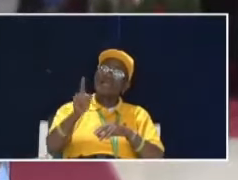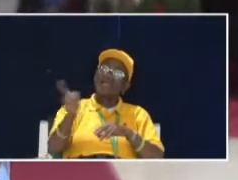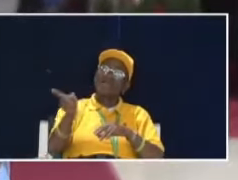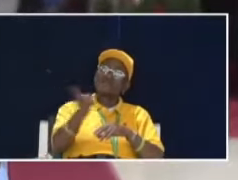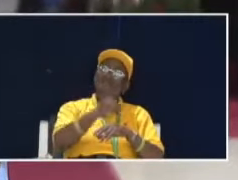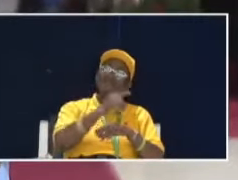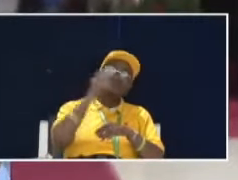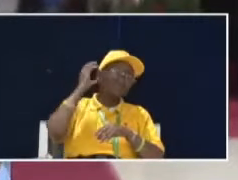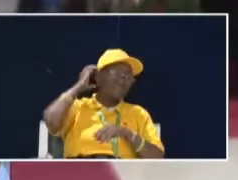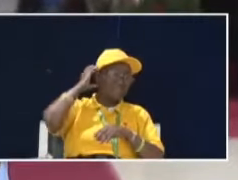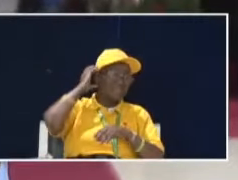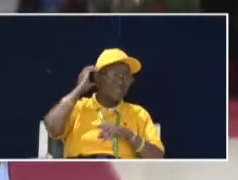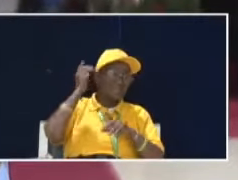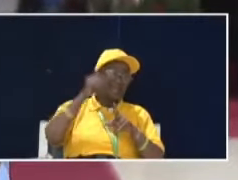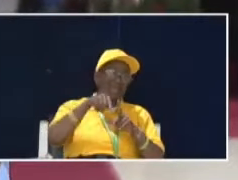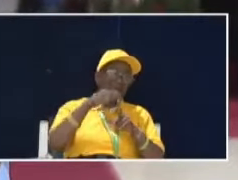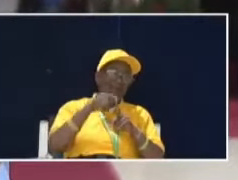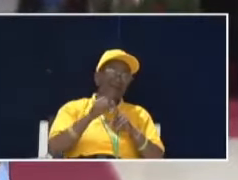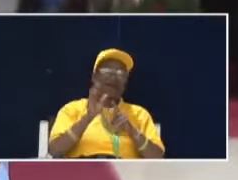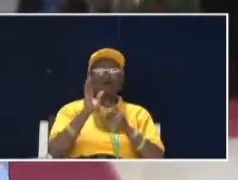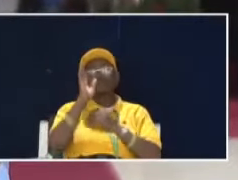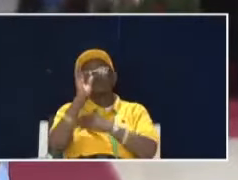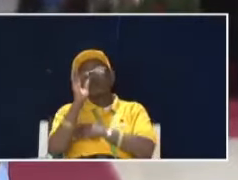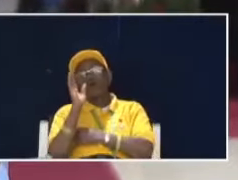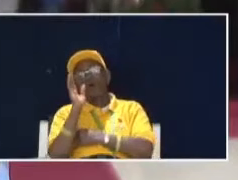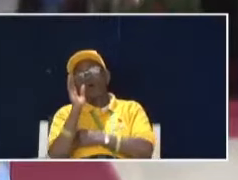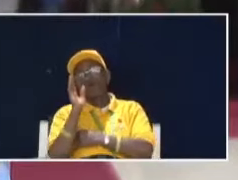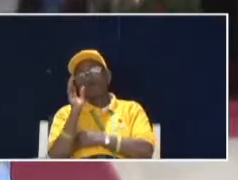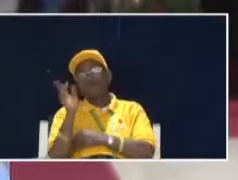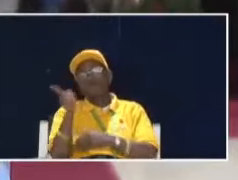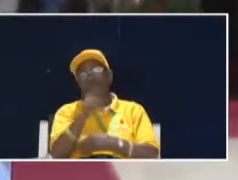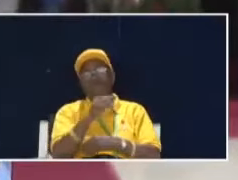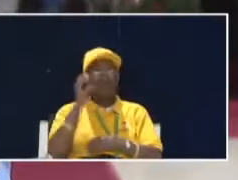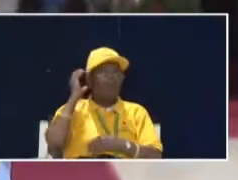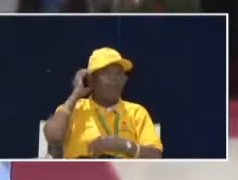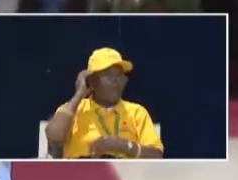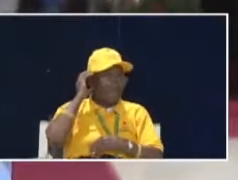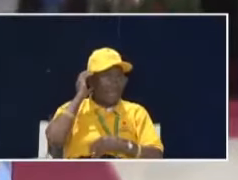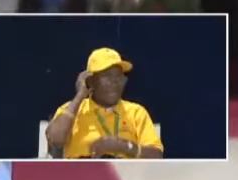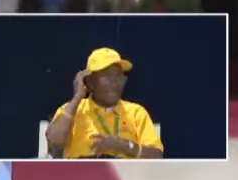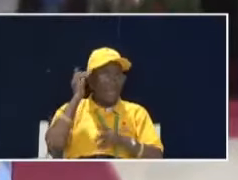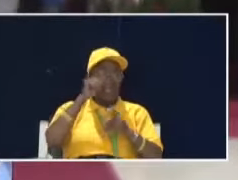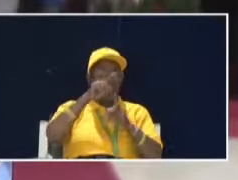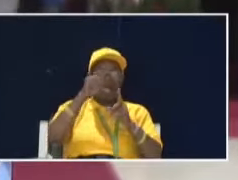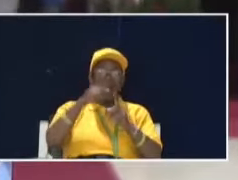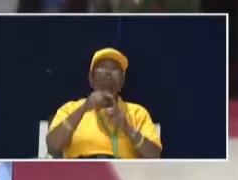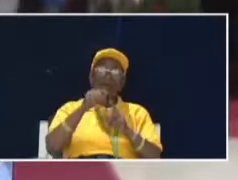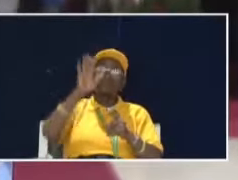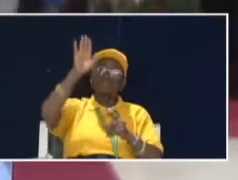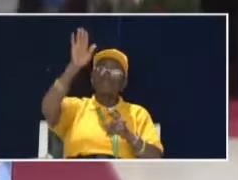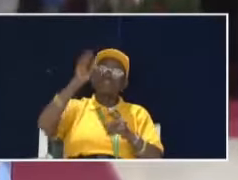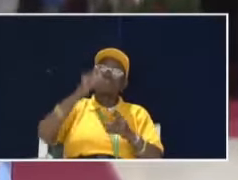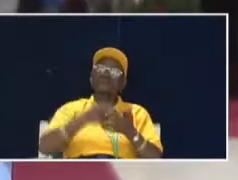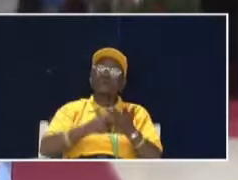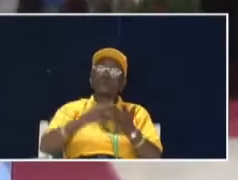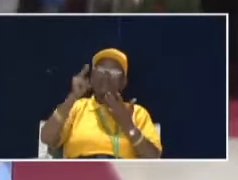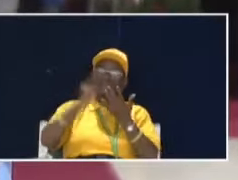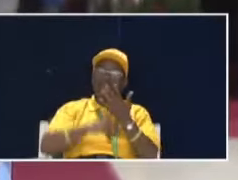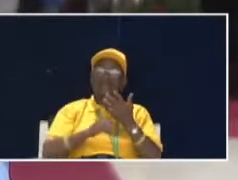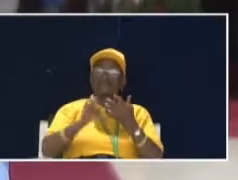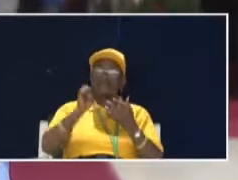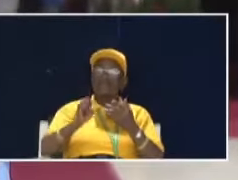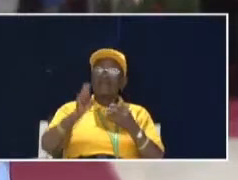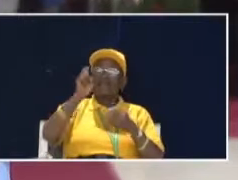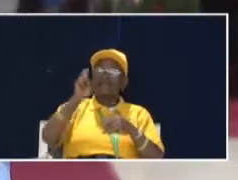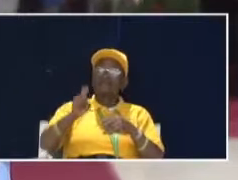you hear about God, you hear about His holiness. Exodus 15 verse 11.